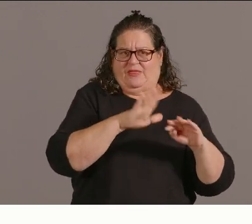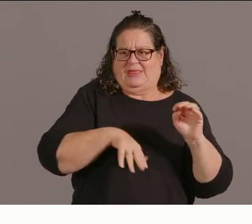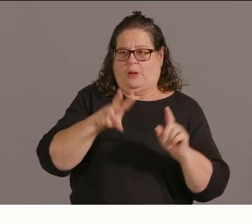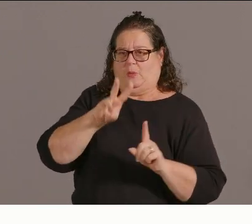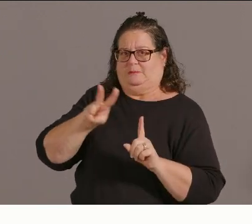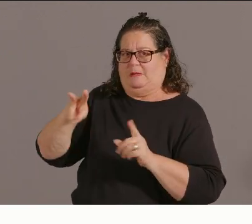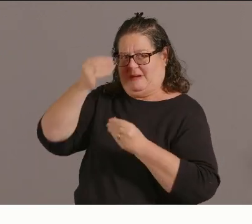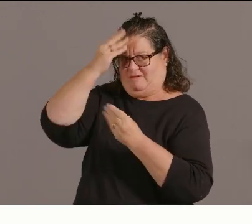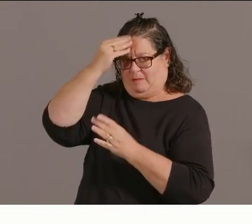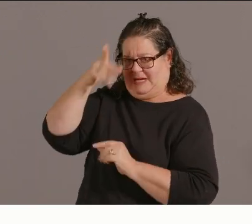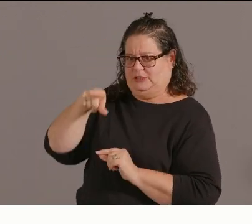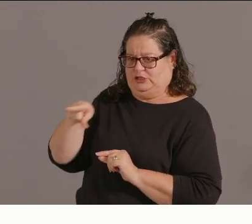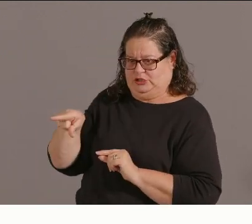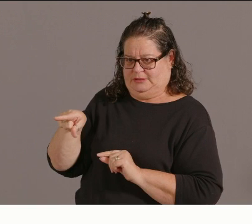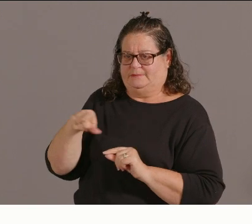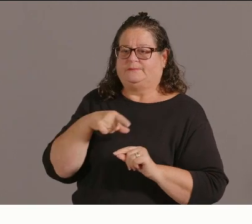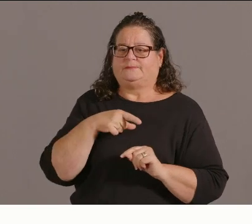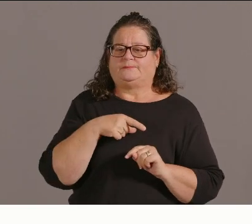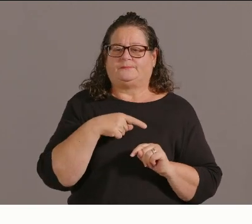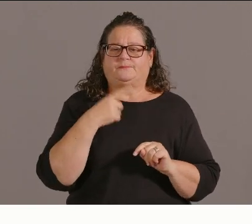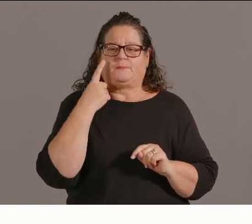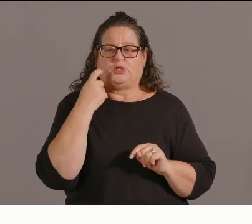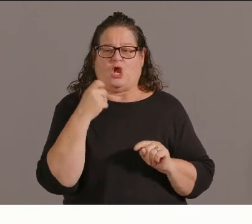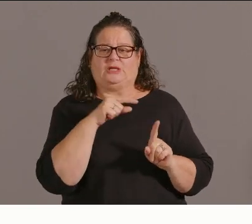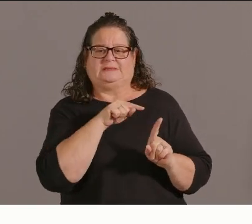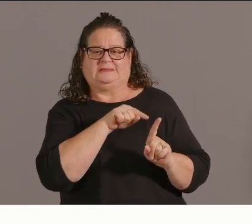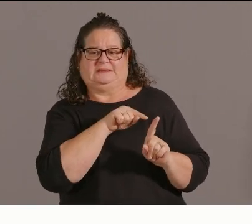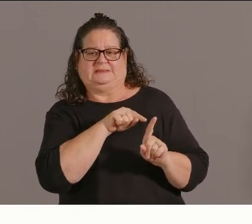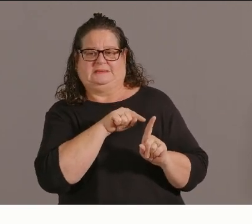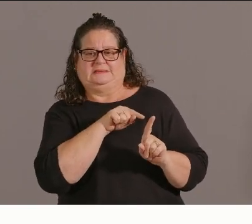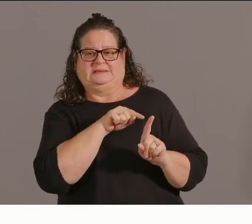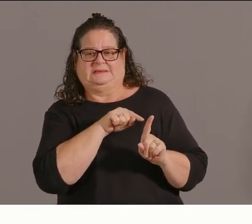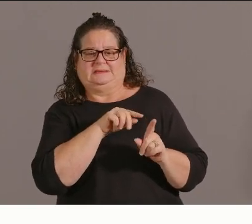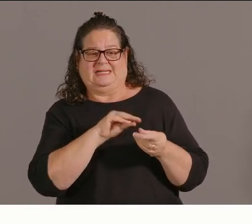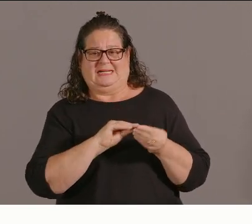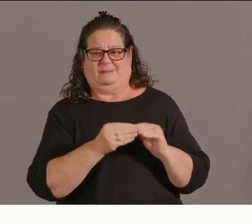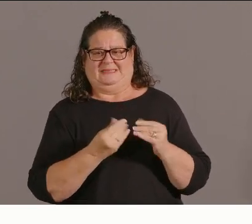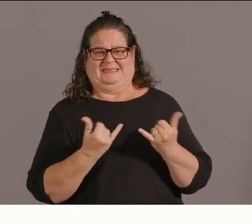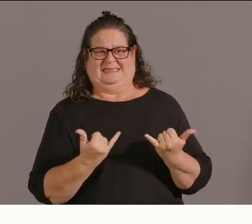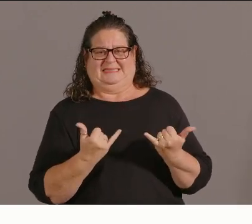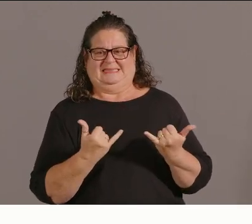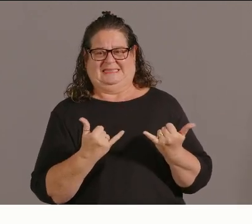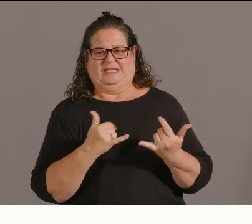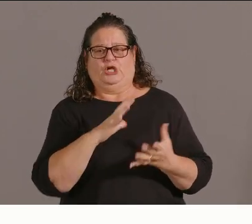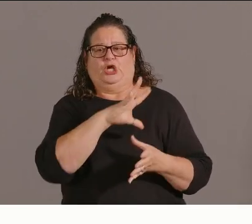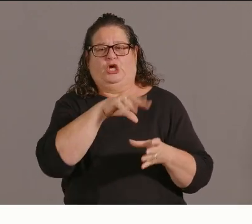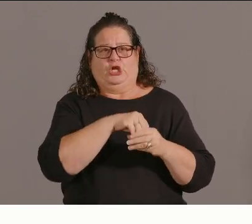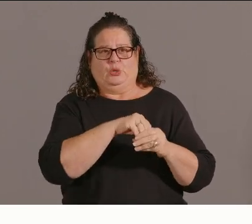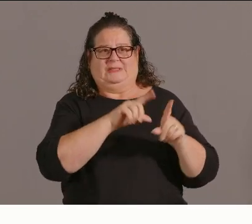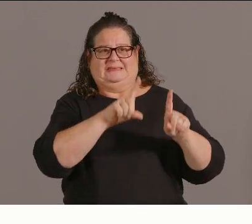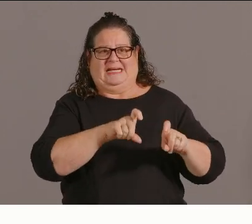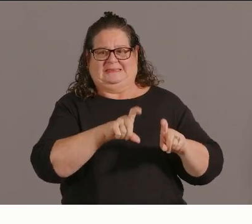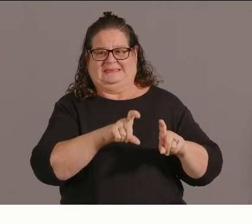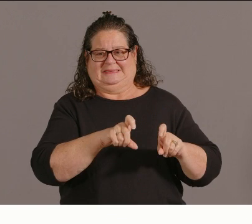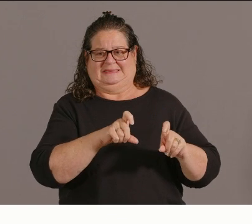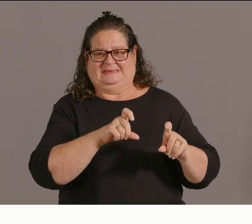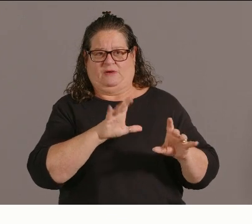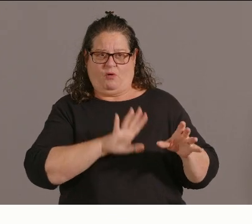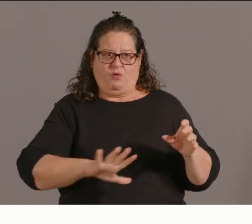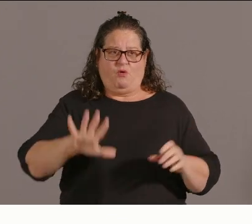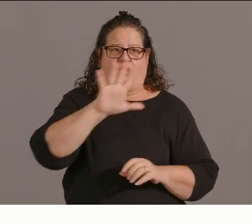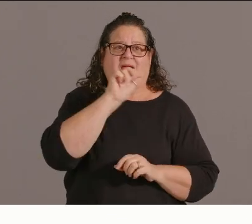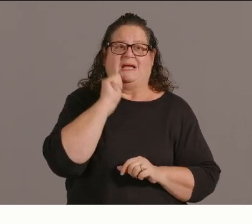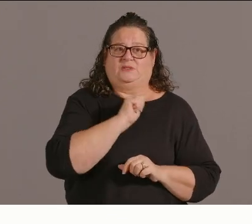includes all tests that have been performed in Arizona, not just those that are in unique individuals.